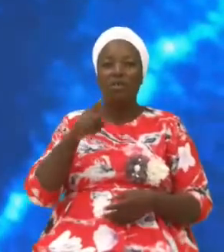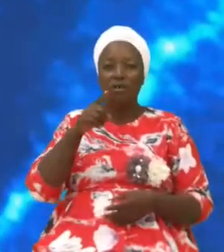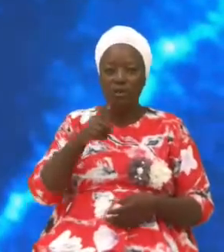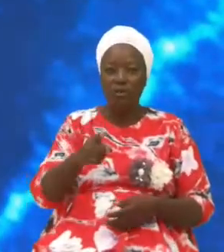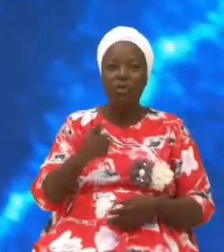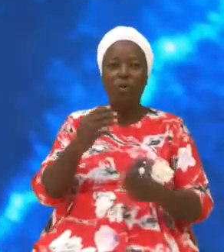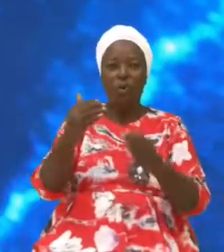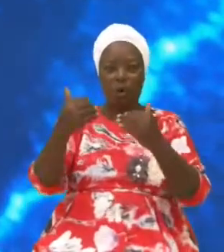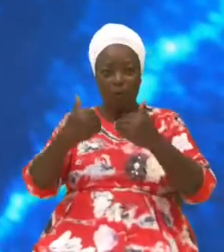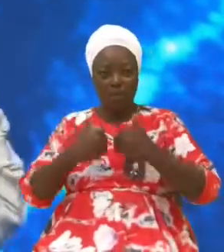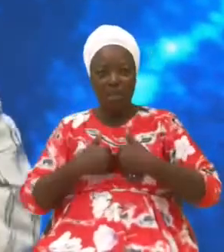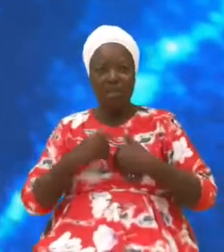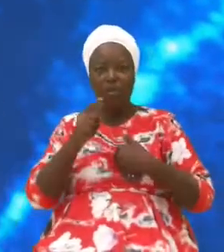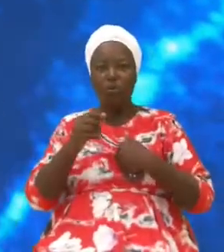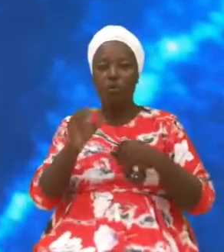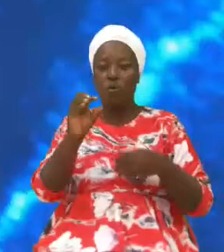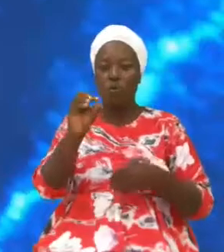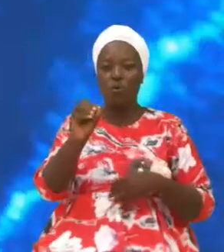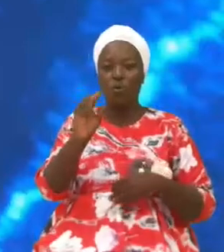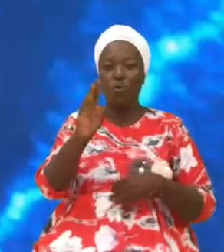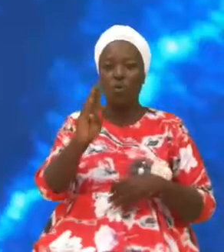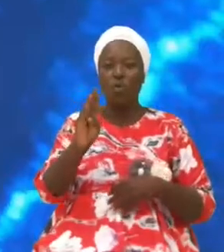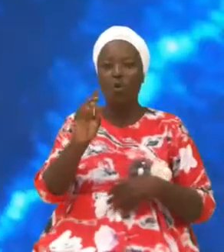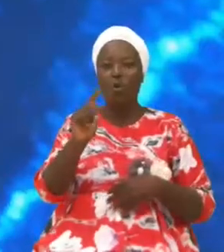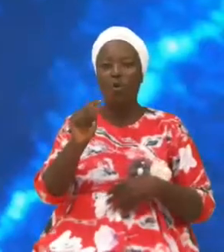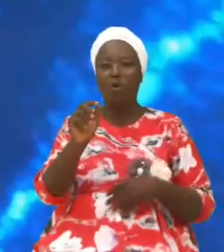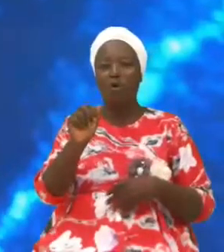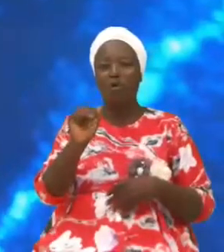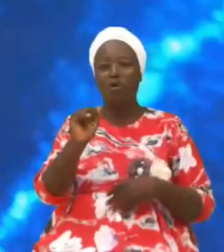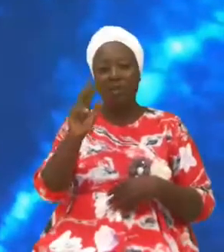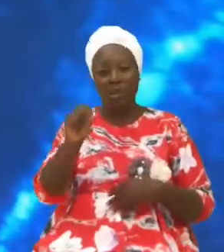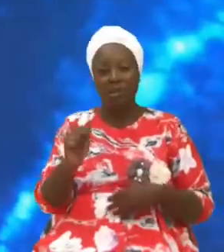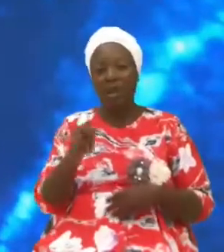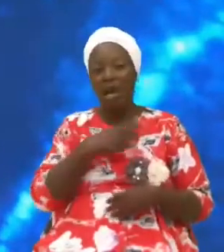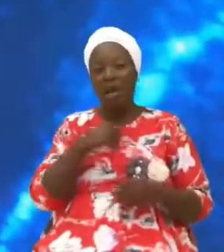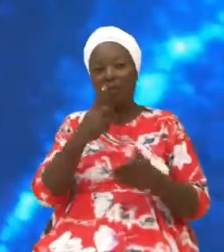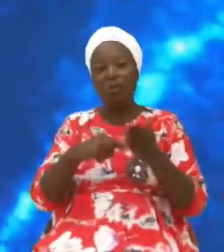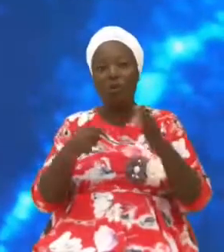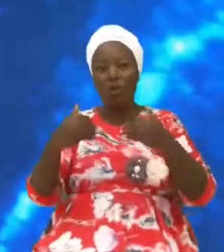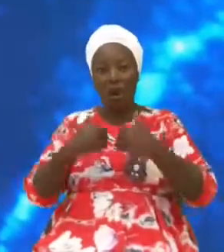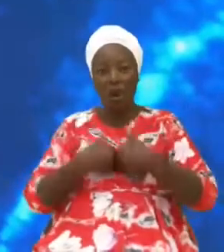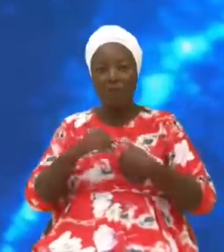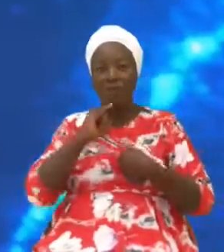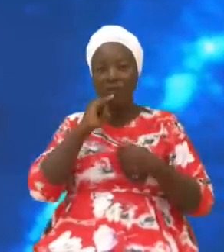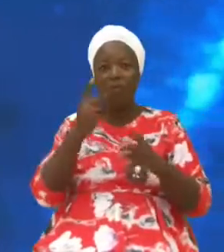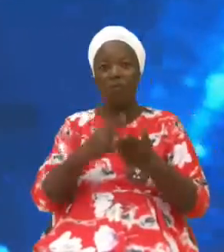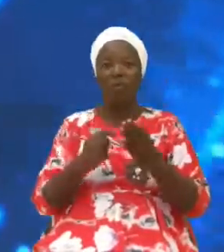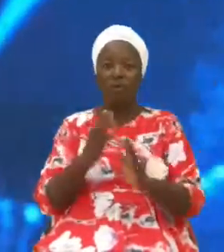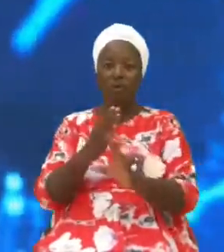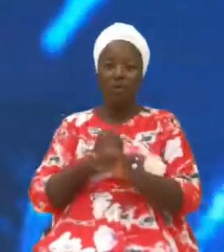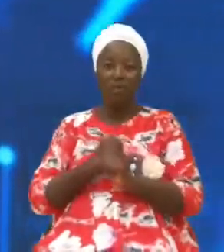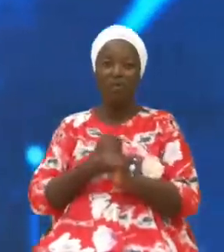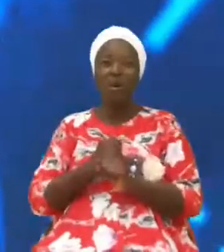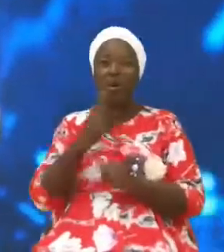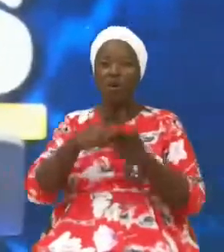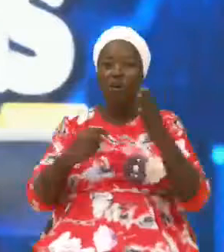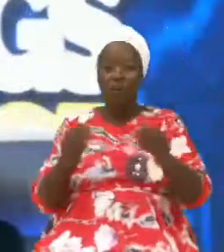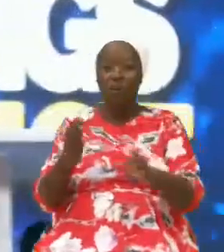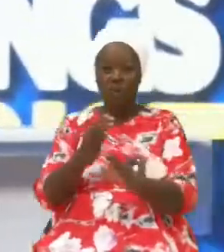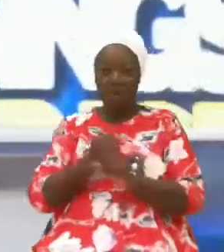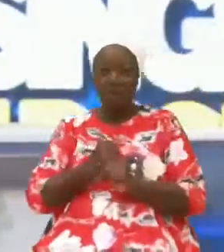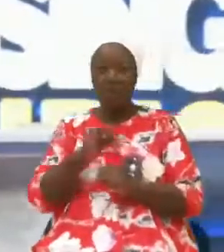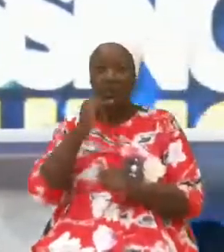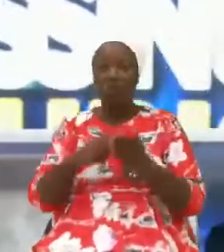thing, you receive that thing, you obtain. And what you obtain is what you